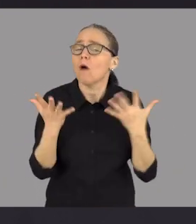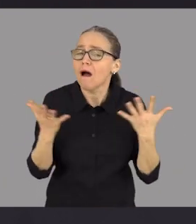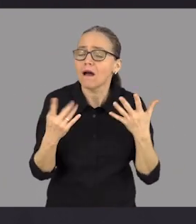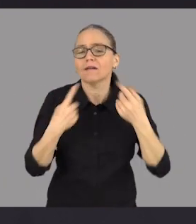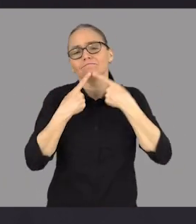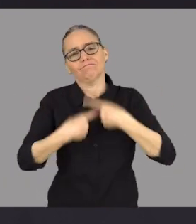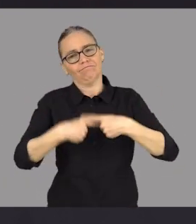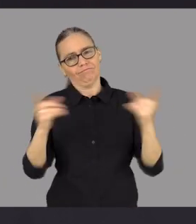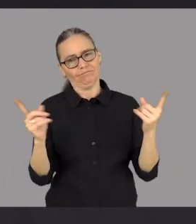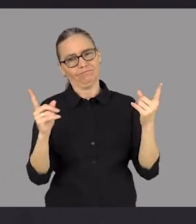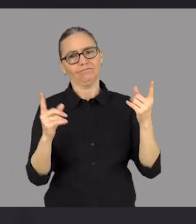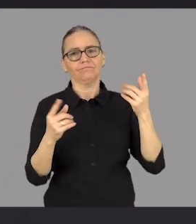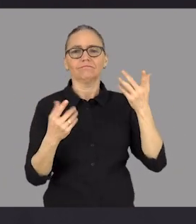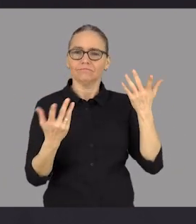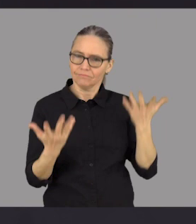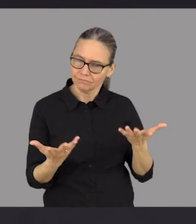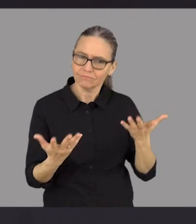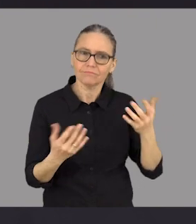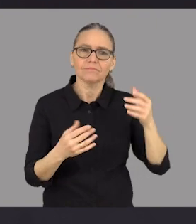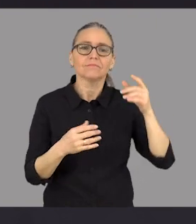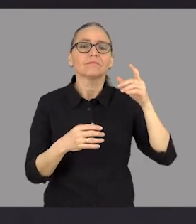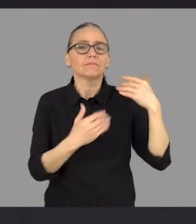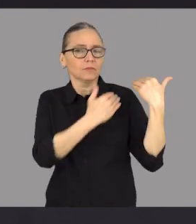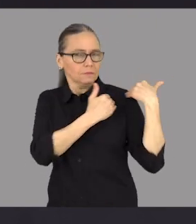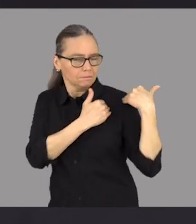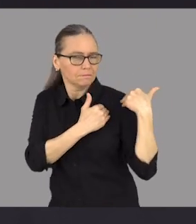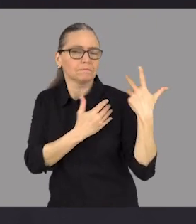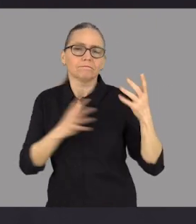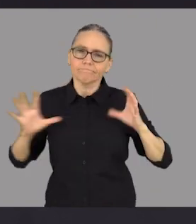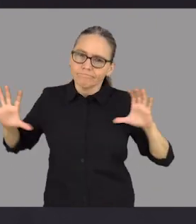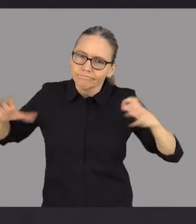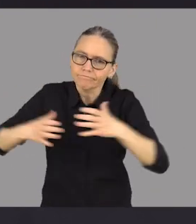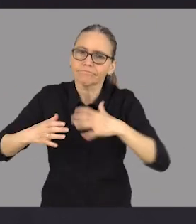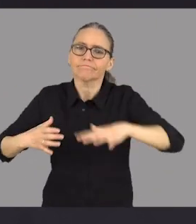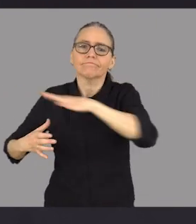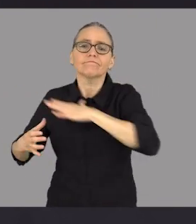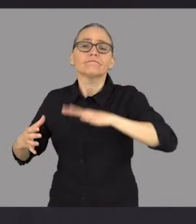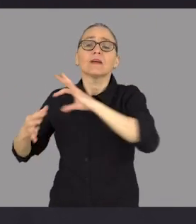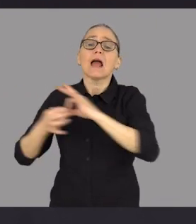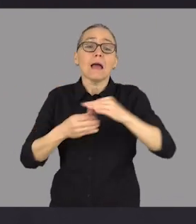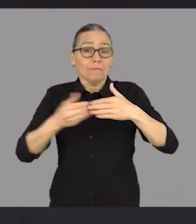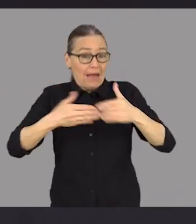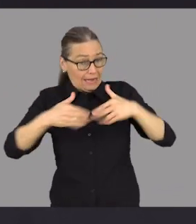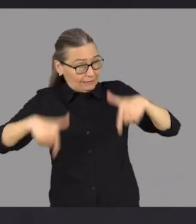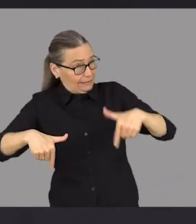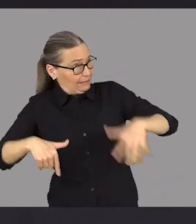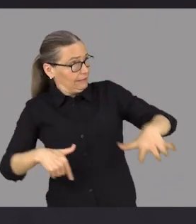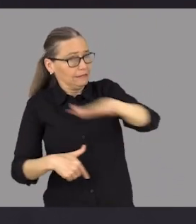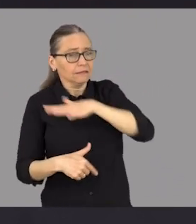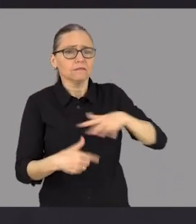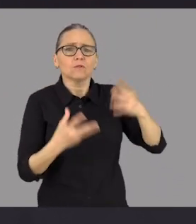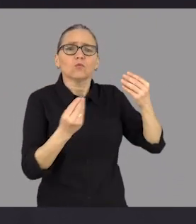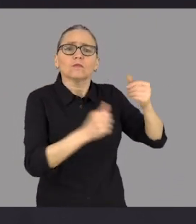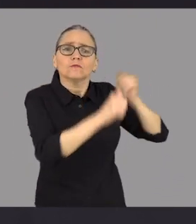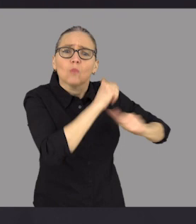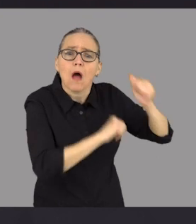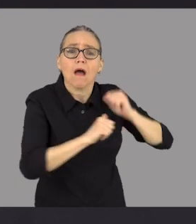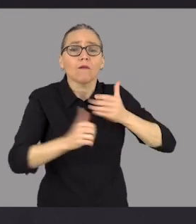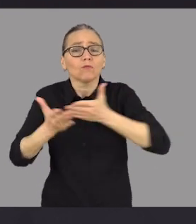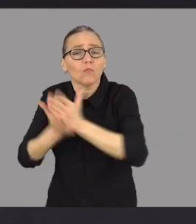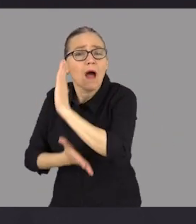First Nations people who call this land home. The acknowledgement of this land is a declaration of our